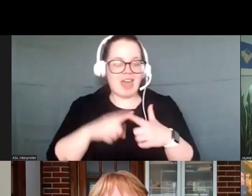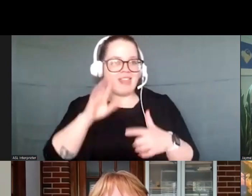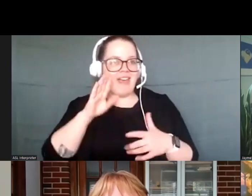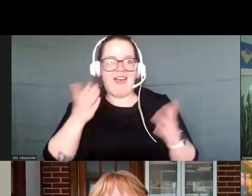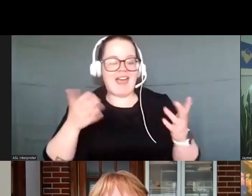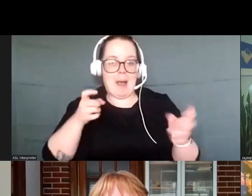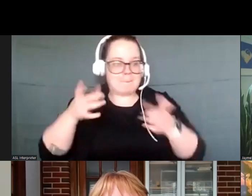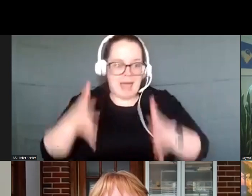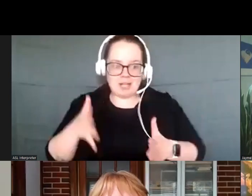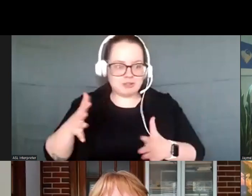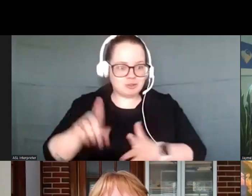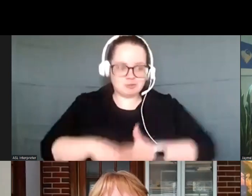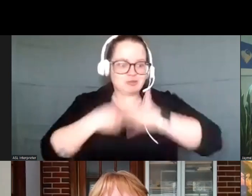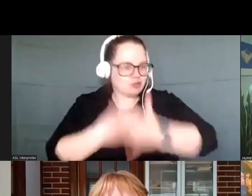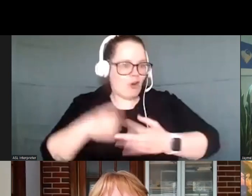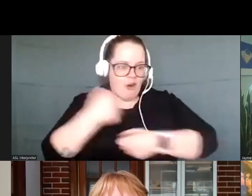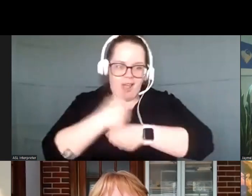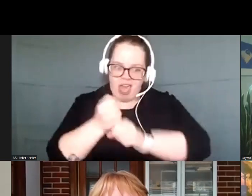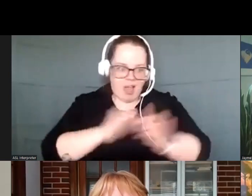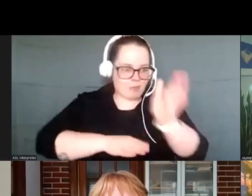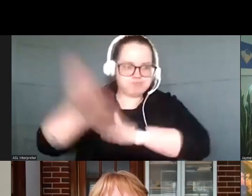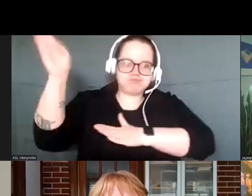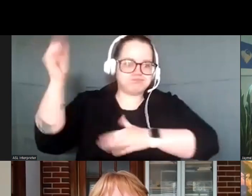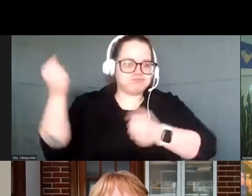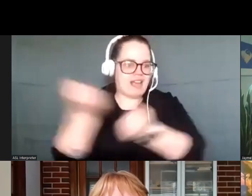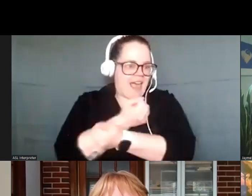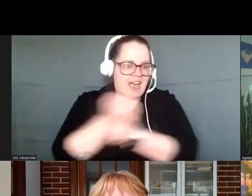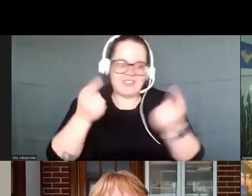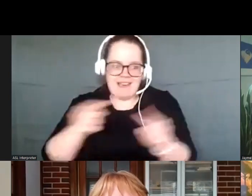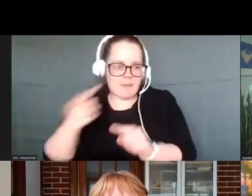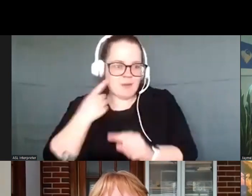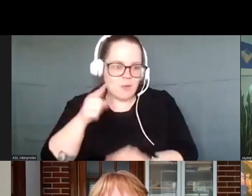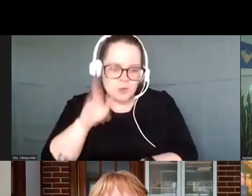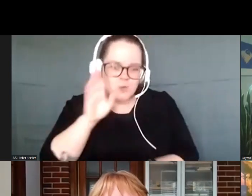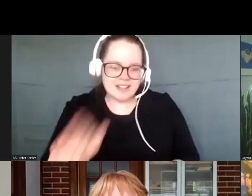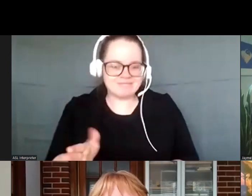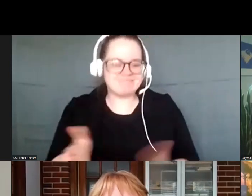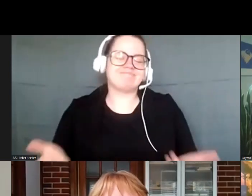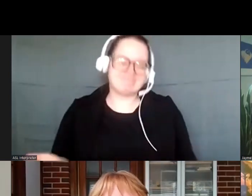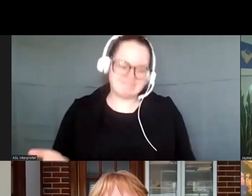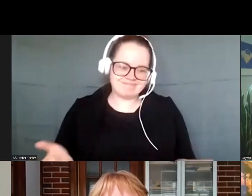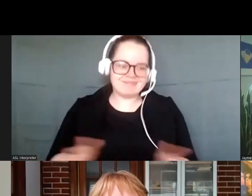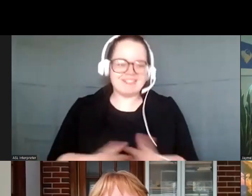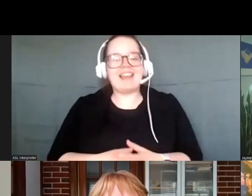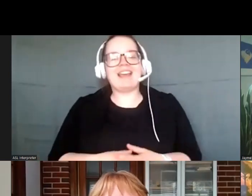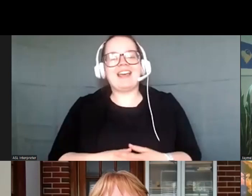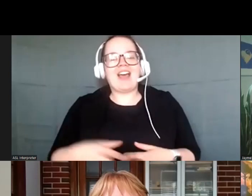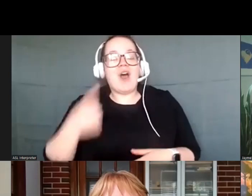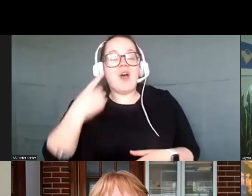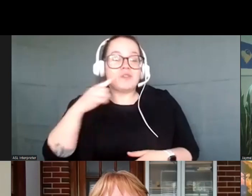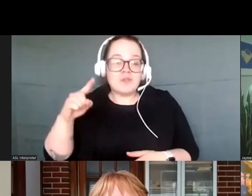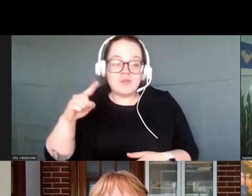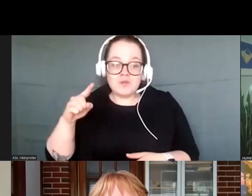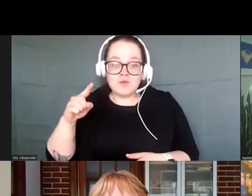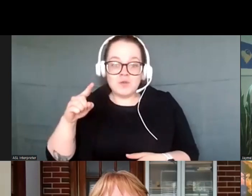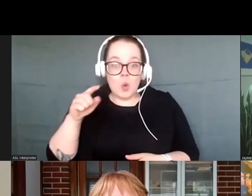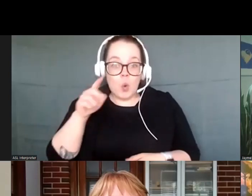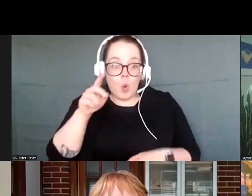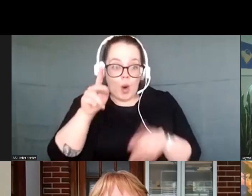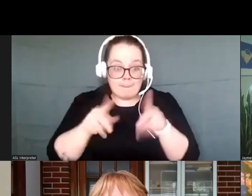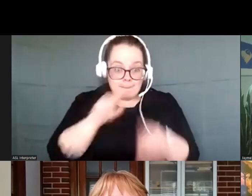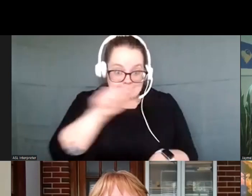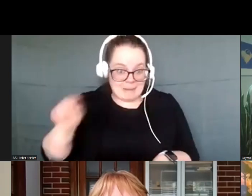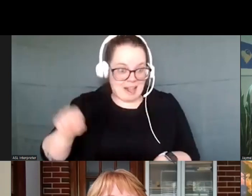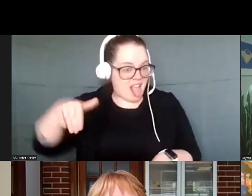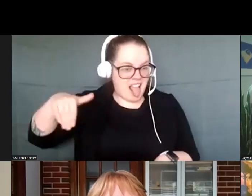manager's going to come and they're just going to make everything happen for you. And if for those of you who that has not happened for